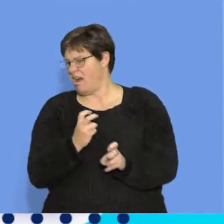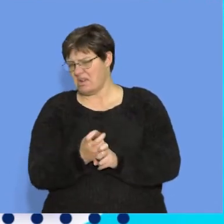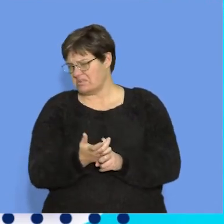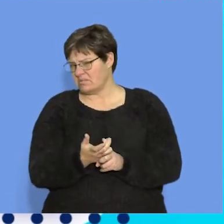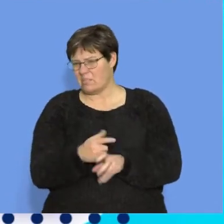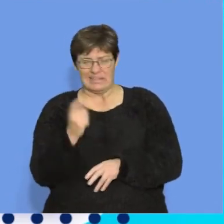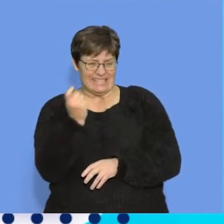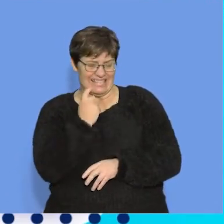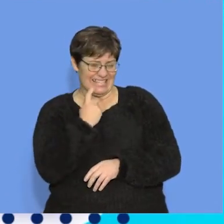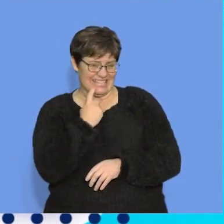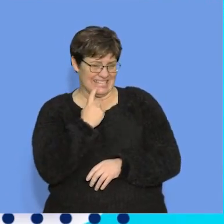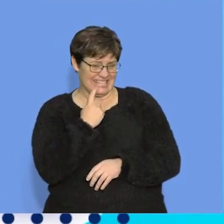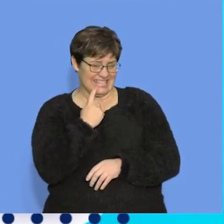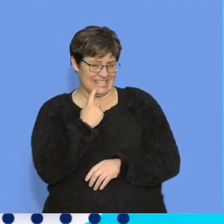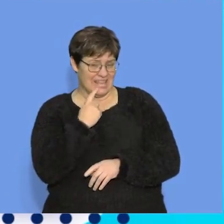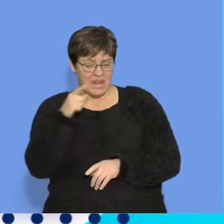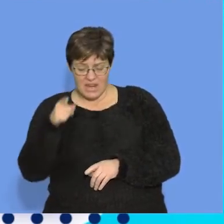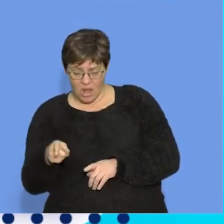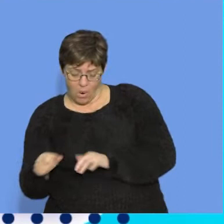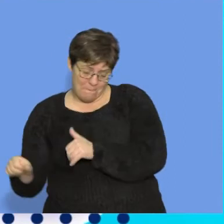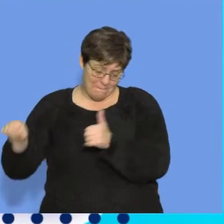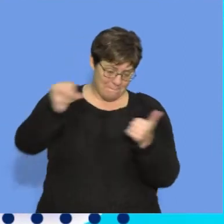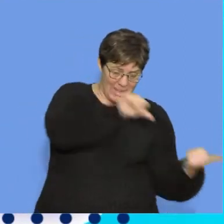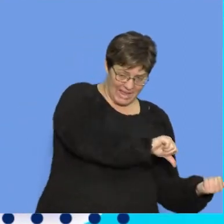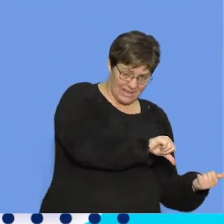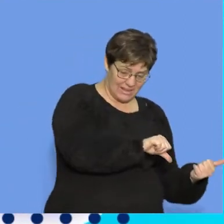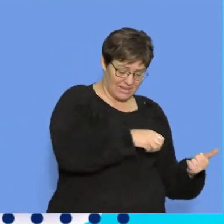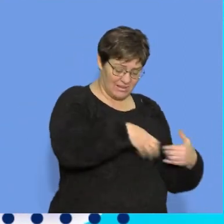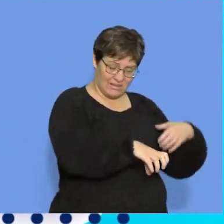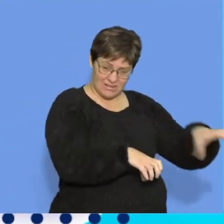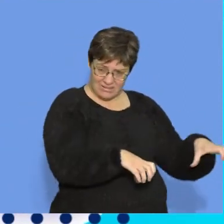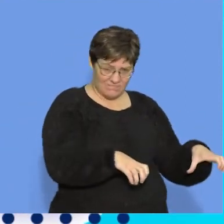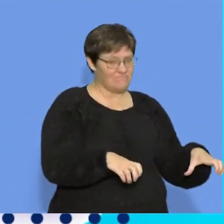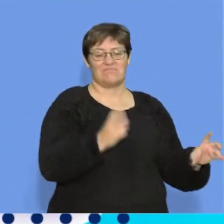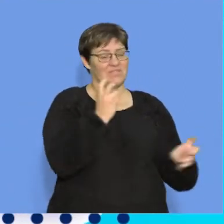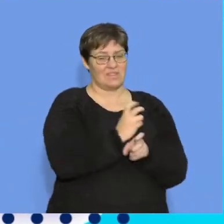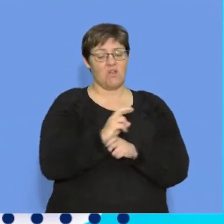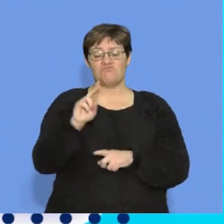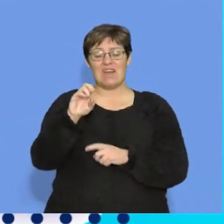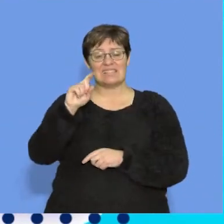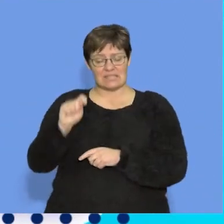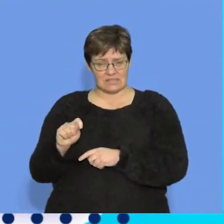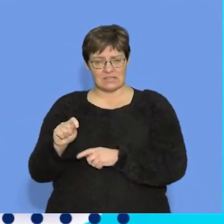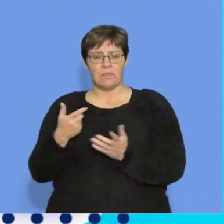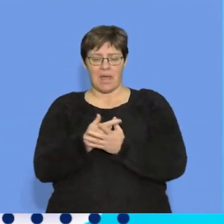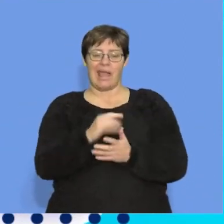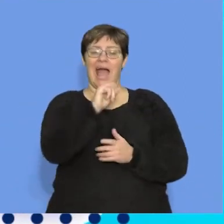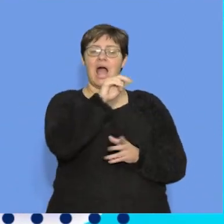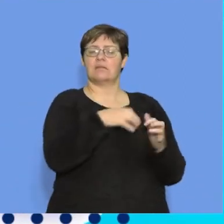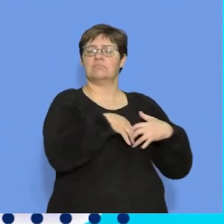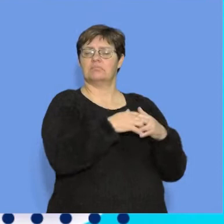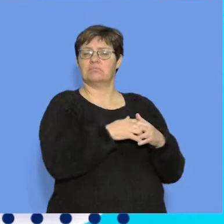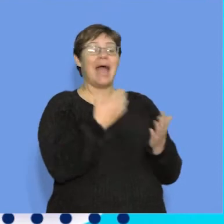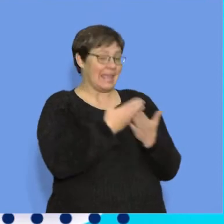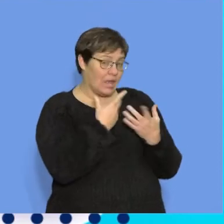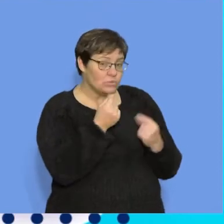very easy for that to now be reversed. Very hard, in fact, to take rust and make iron from it. It can